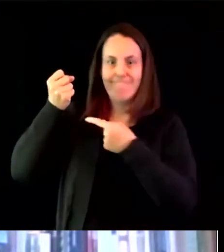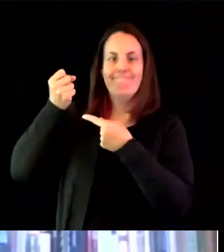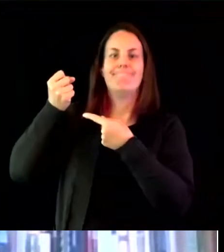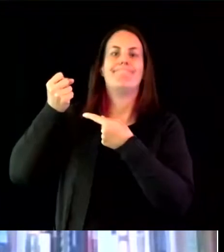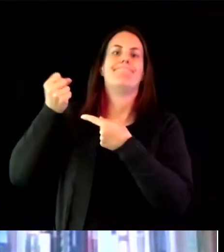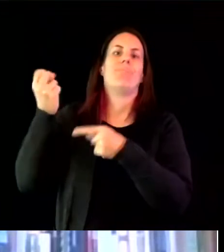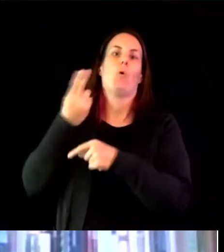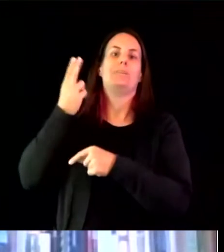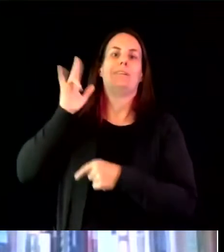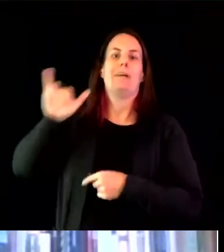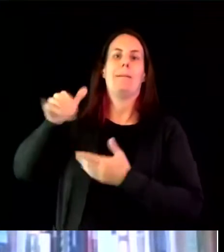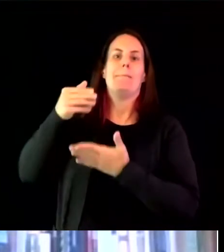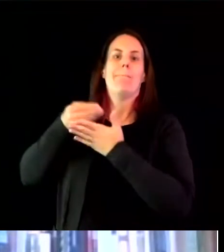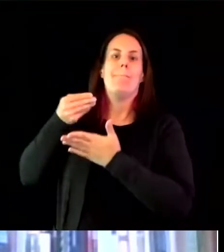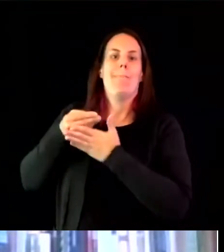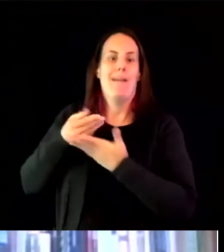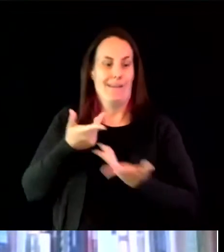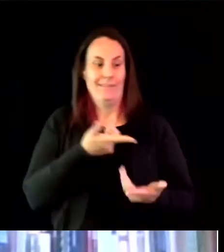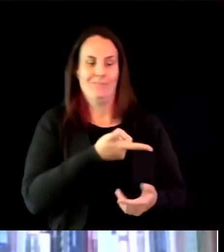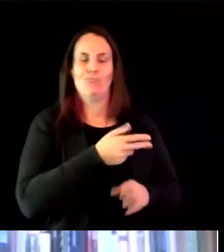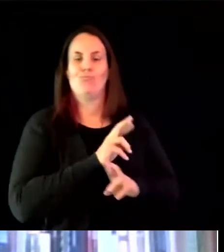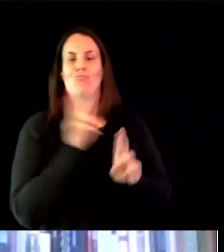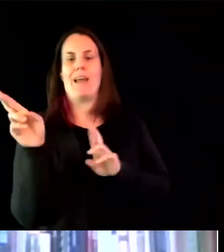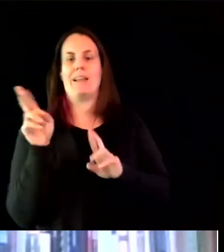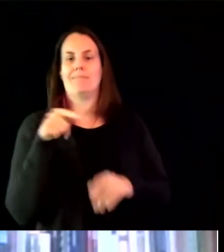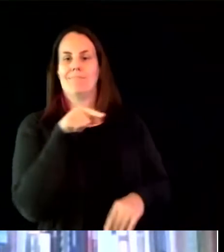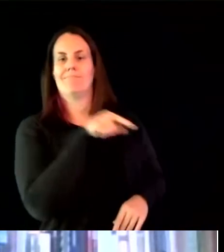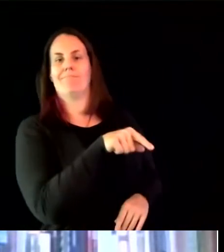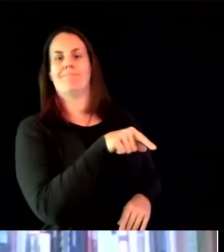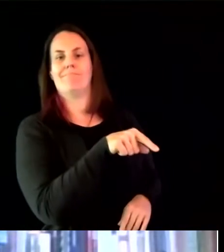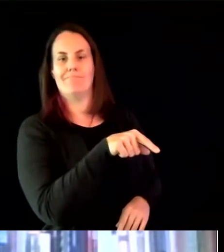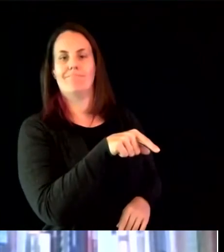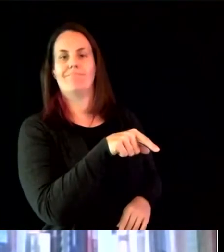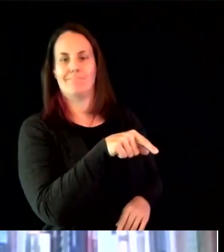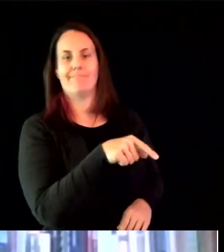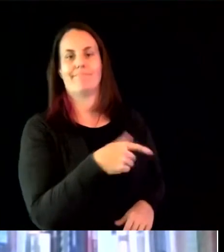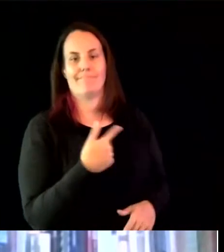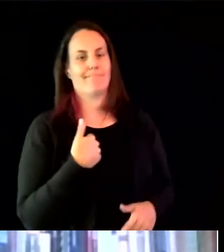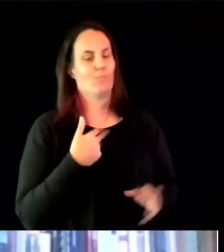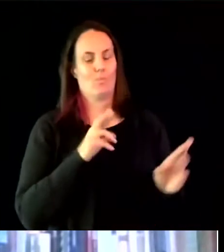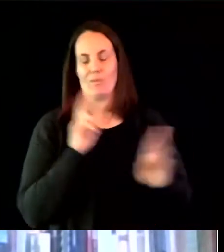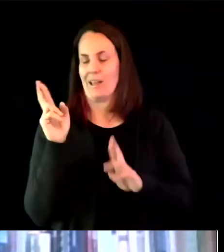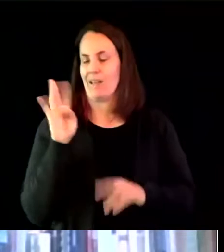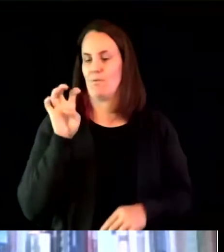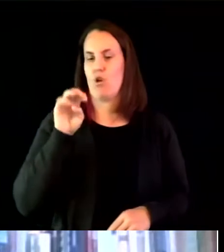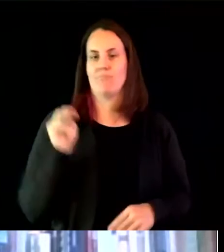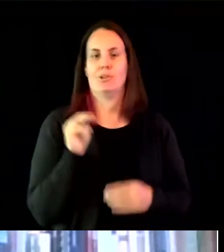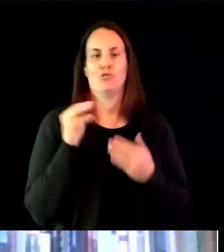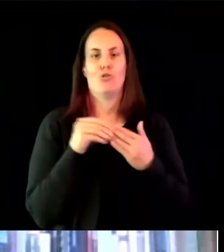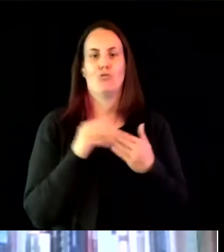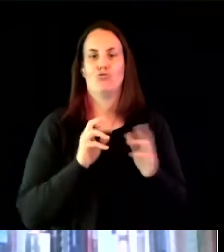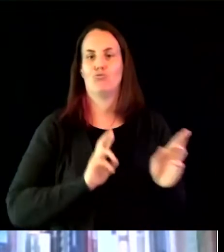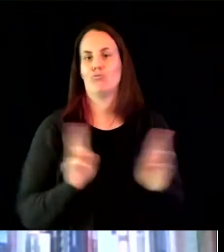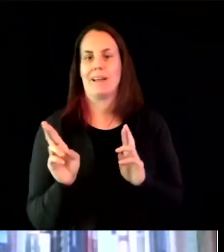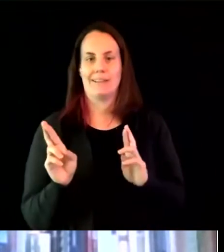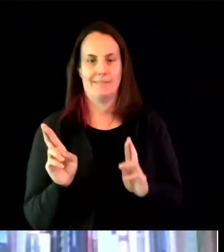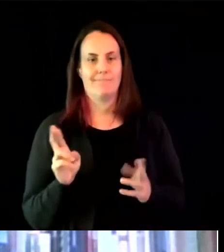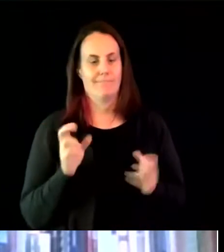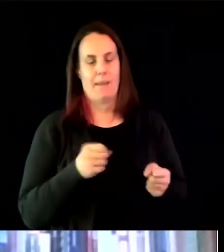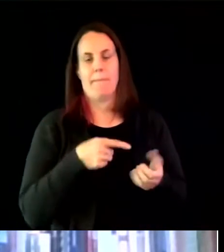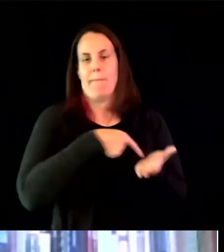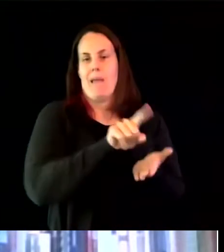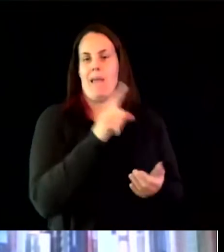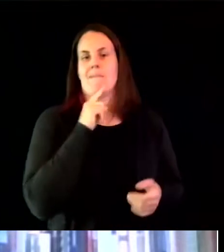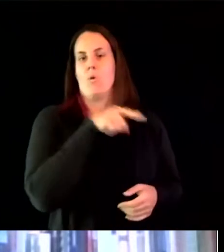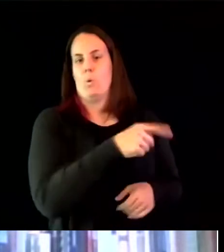that we needed to open the ACF. And so yeah, I think it's showing today that it was very prudent to